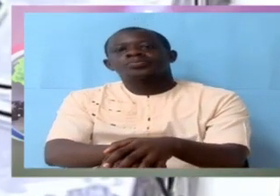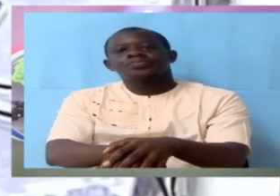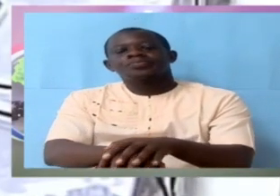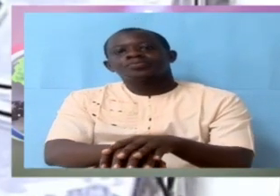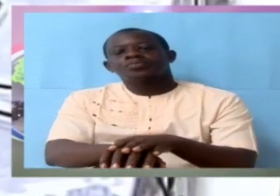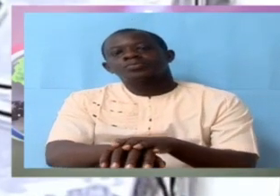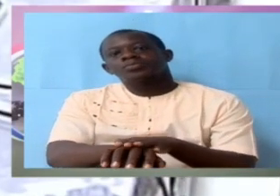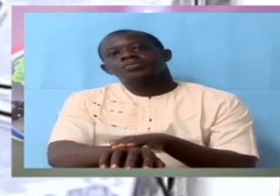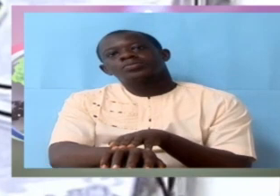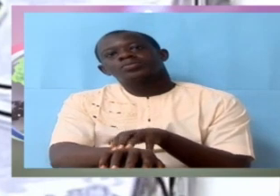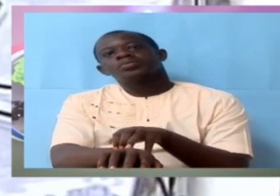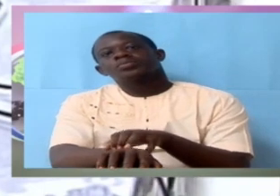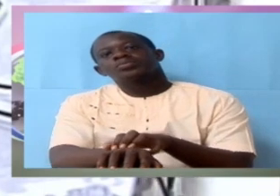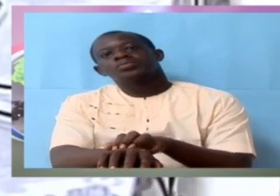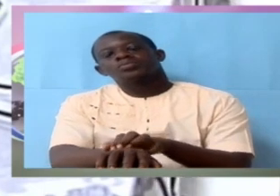Okay.